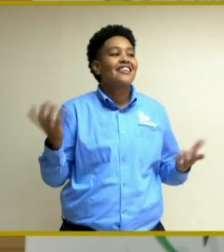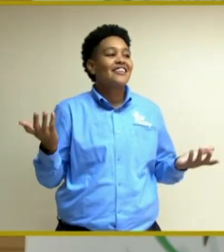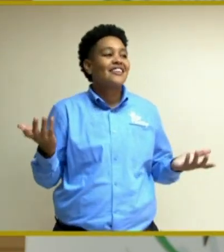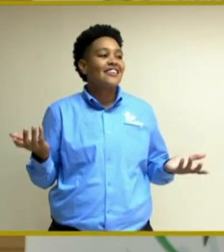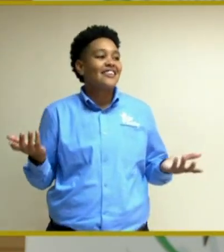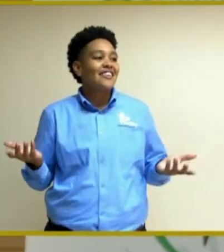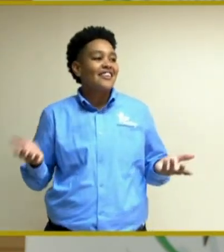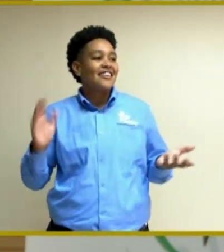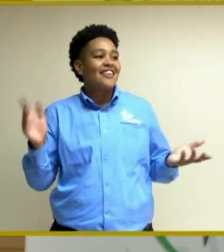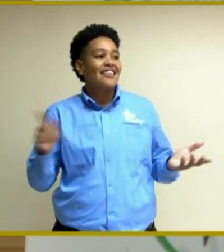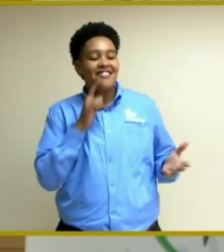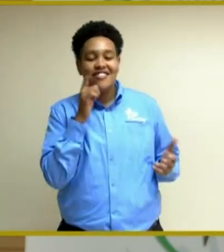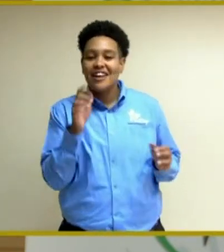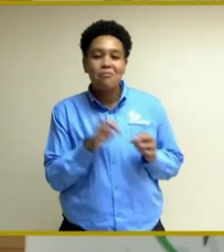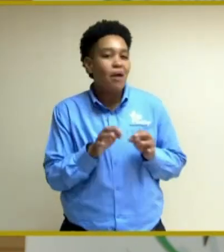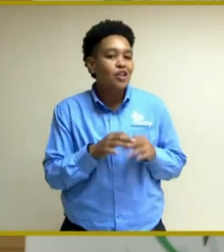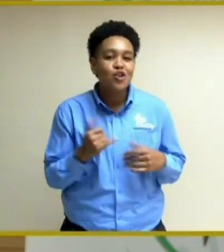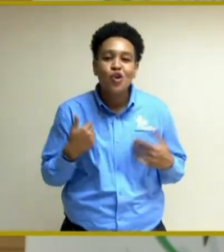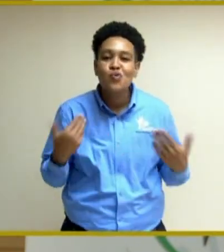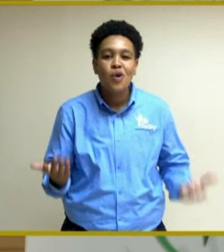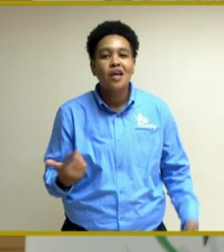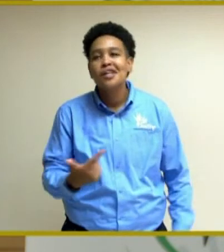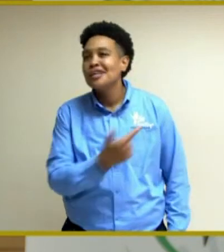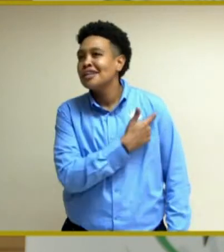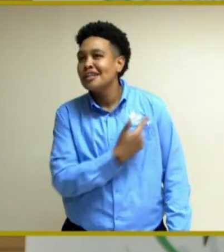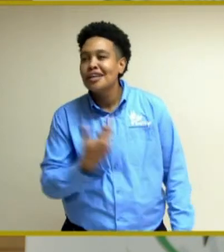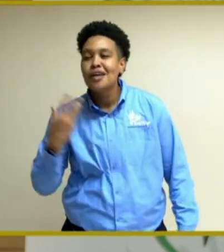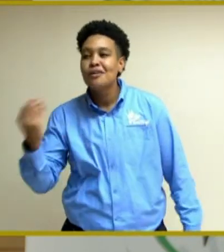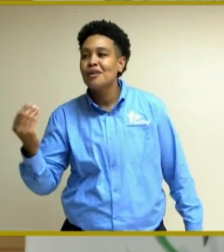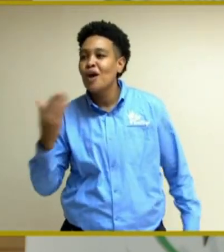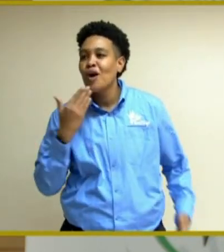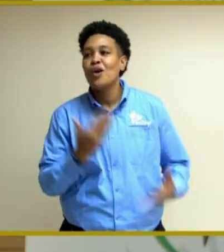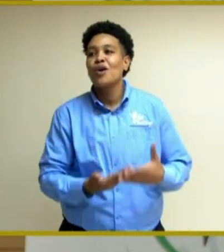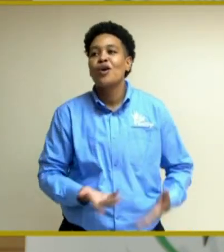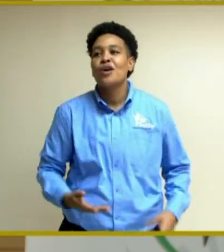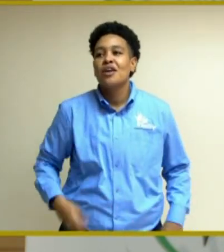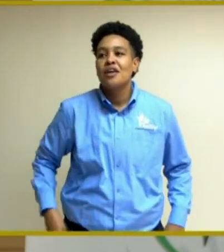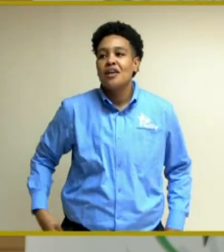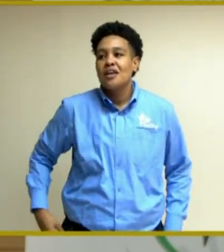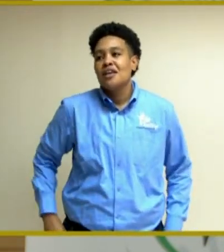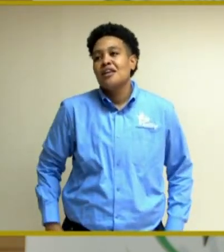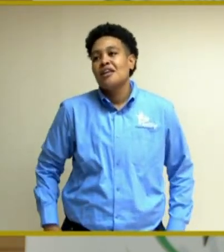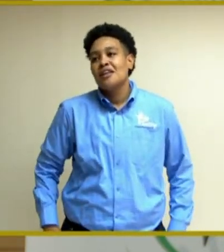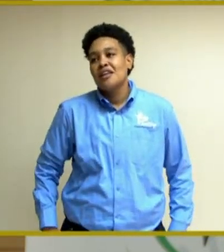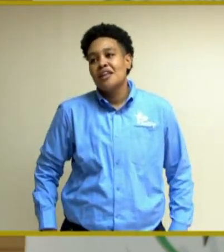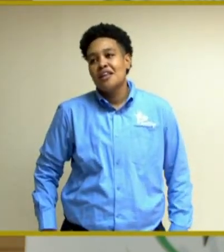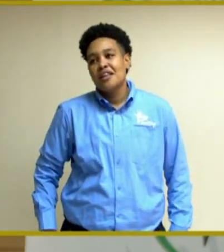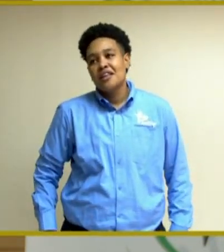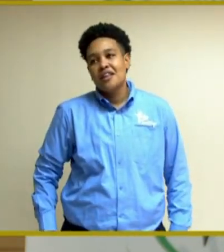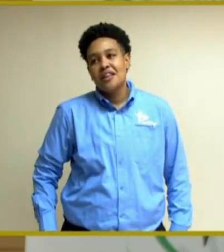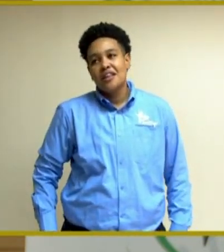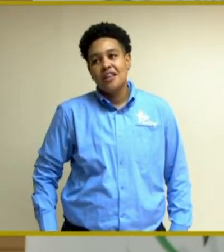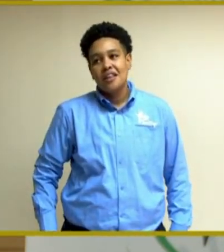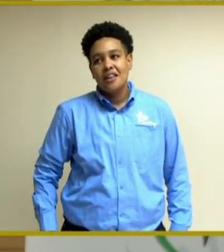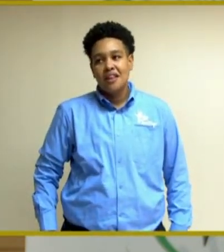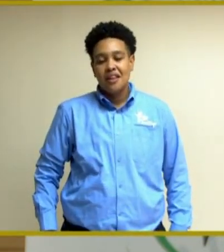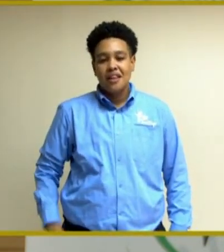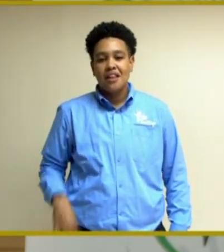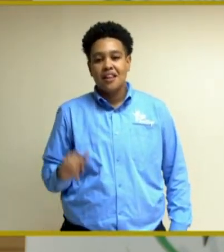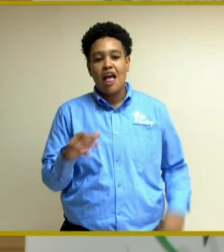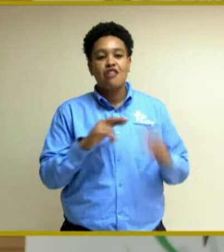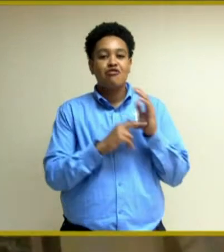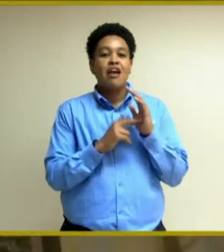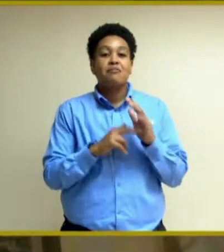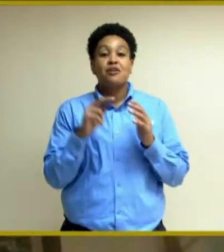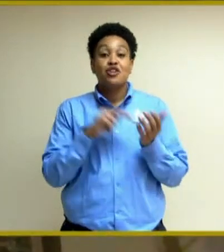never really mattered. You just go in and do your thing and you were good. And that about represents it, yes. Like Nurse